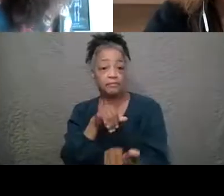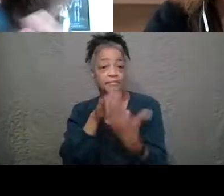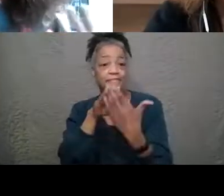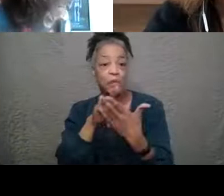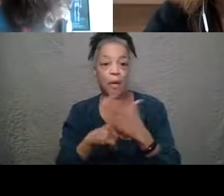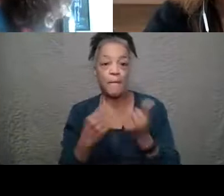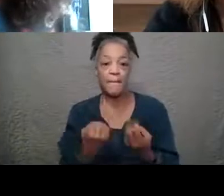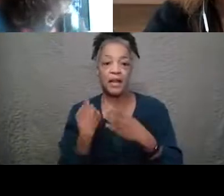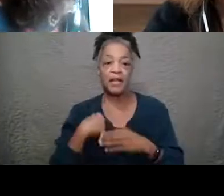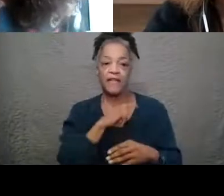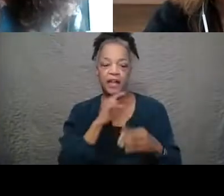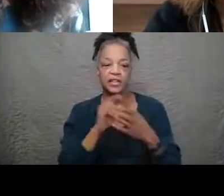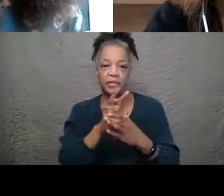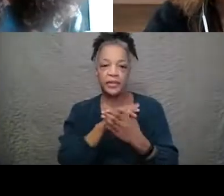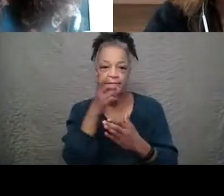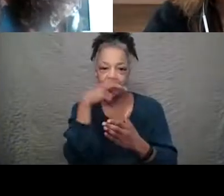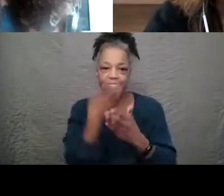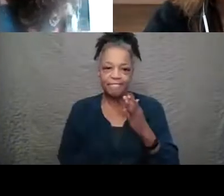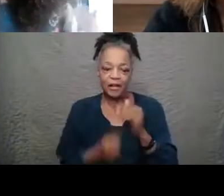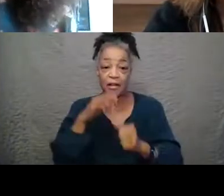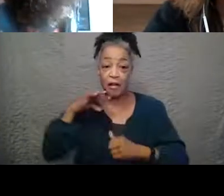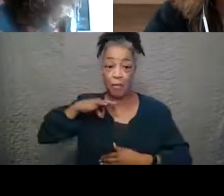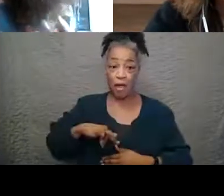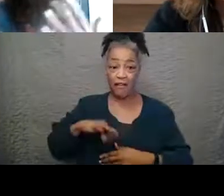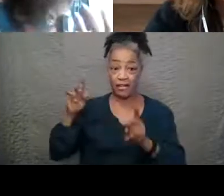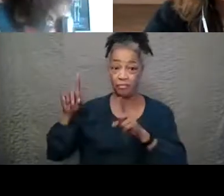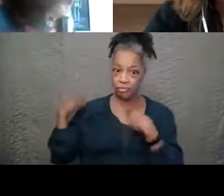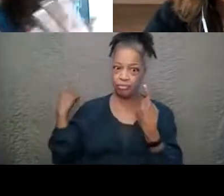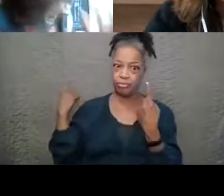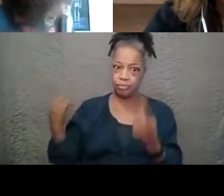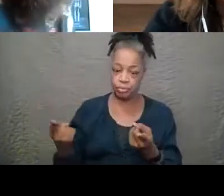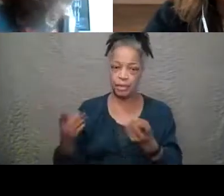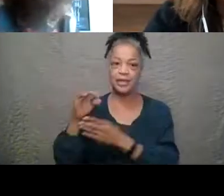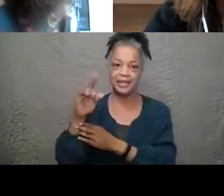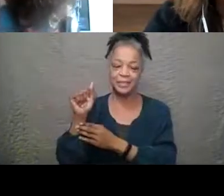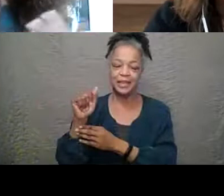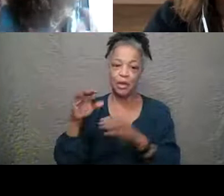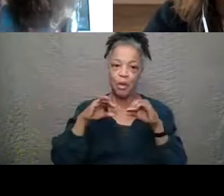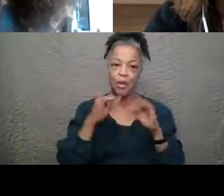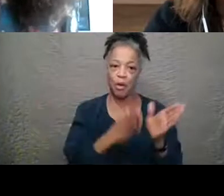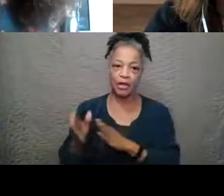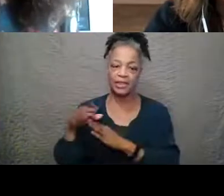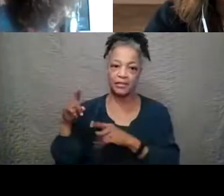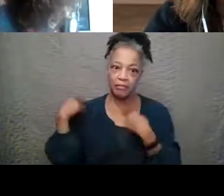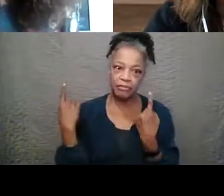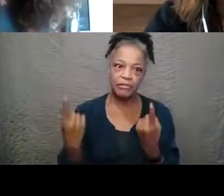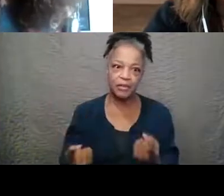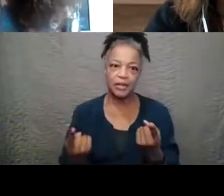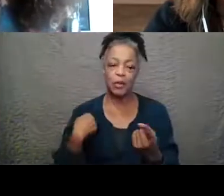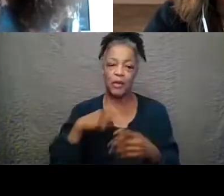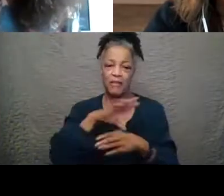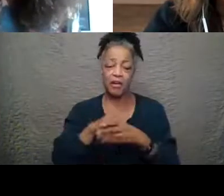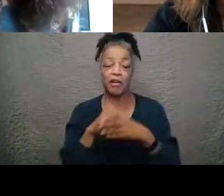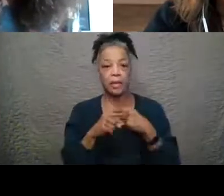been entrenched in the nonprofit sector in disability organizing for a long, long time have been kind of